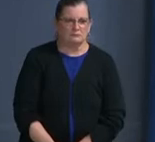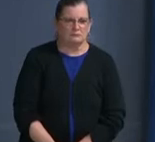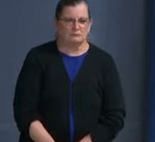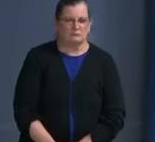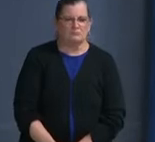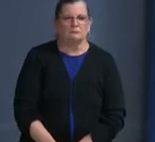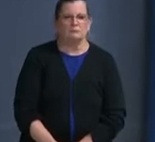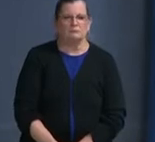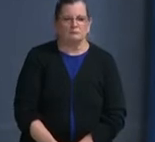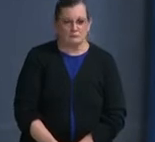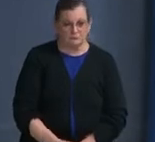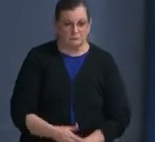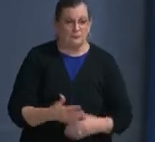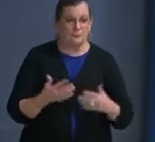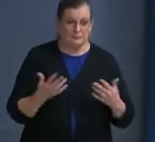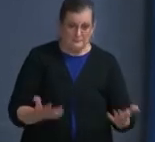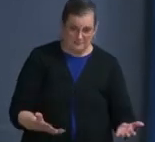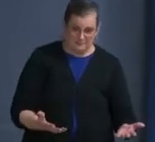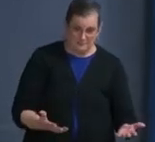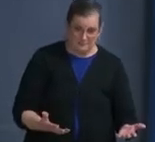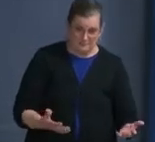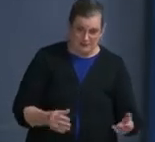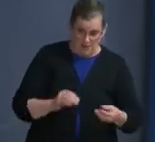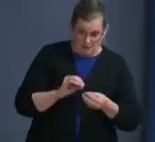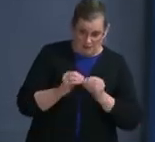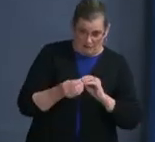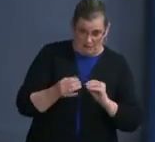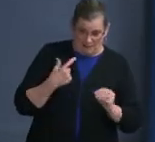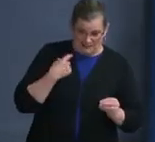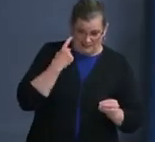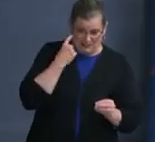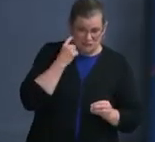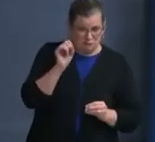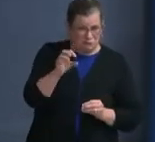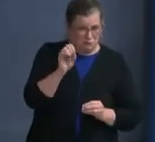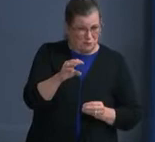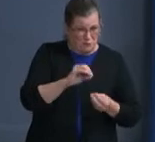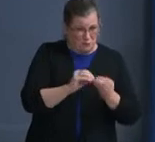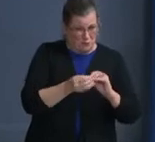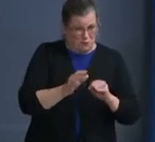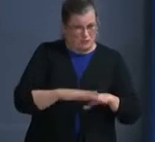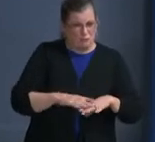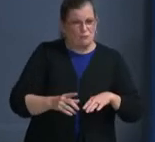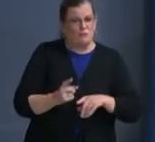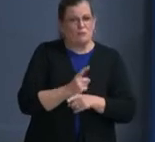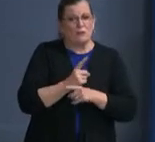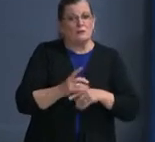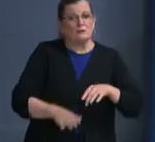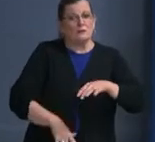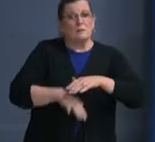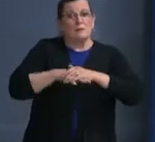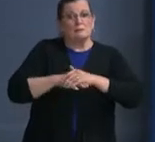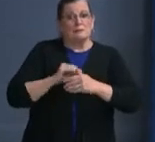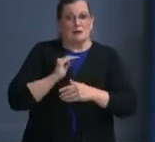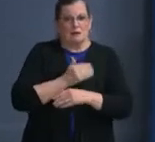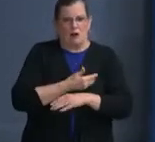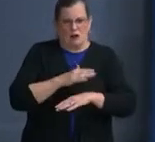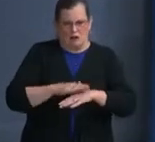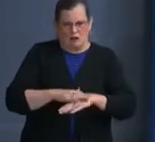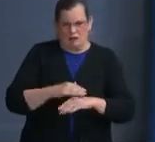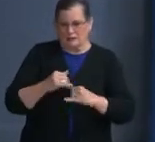Yeah, so the number that we report on a regular basis is the capacity of our baseline facilities.